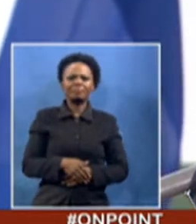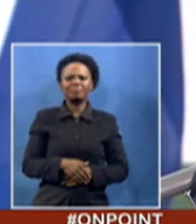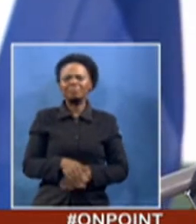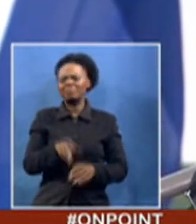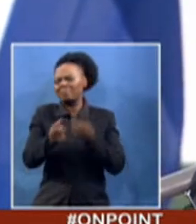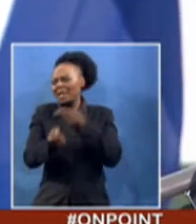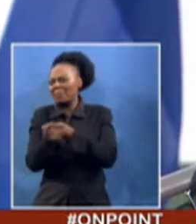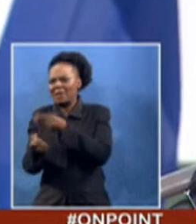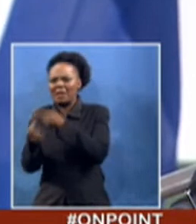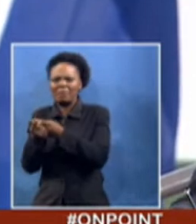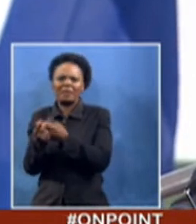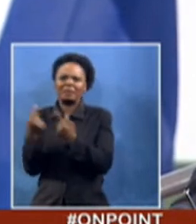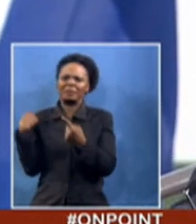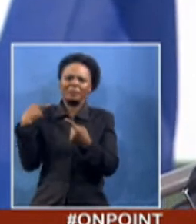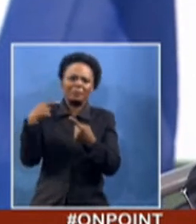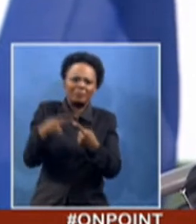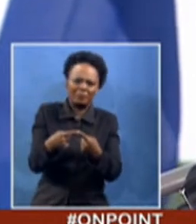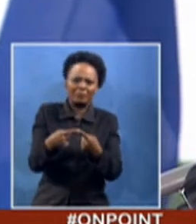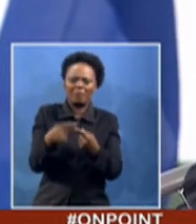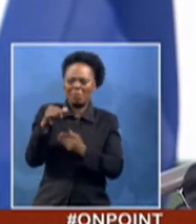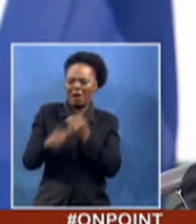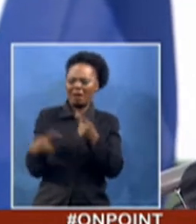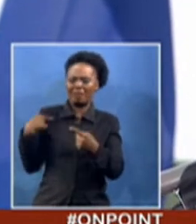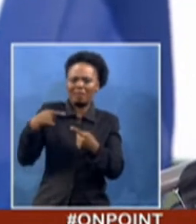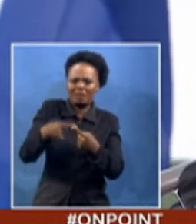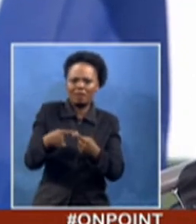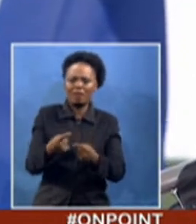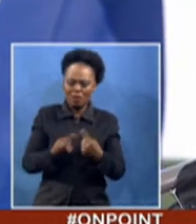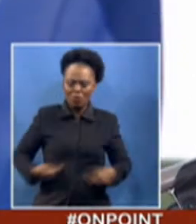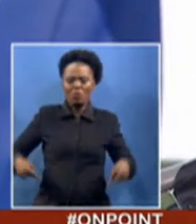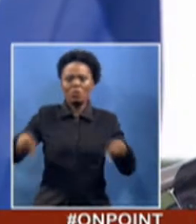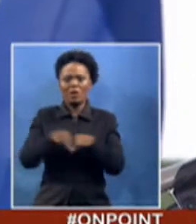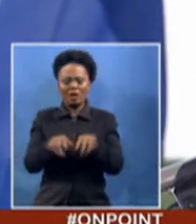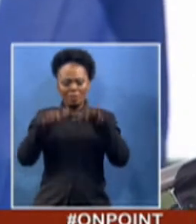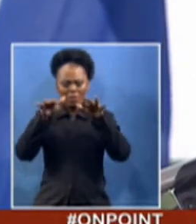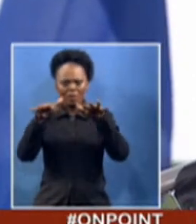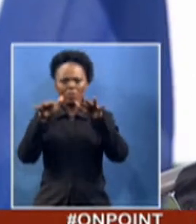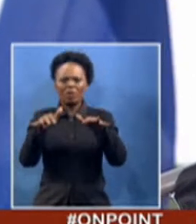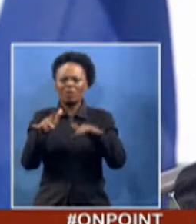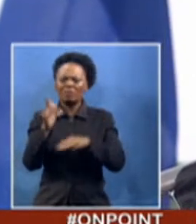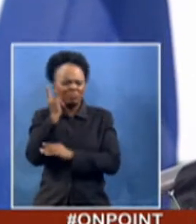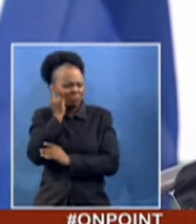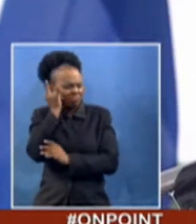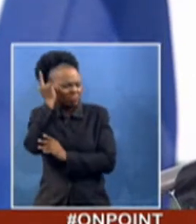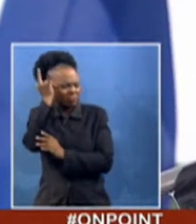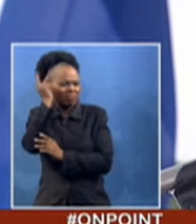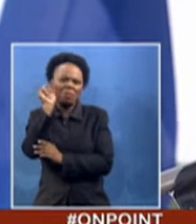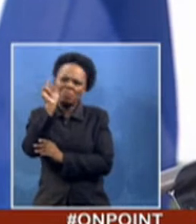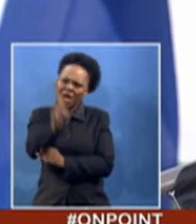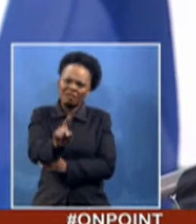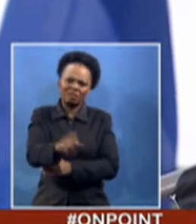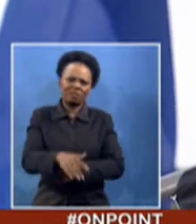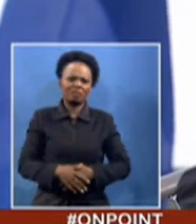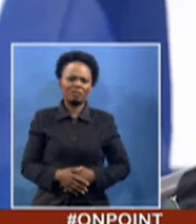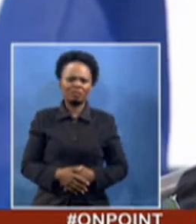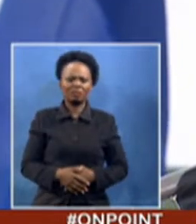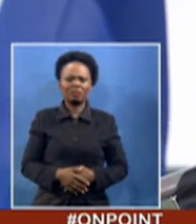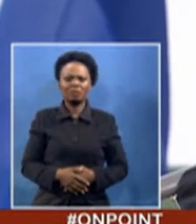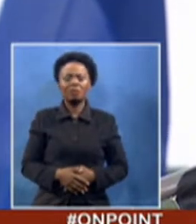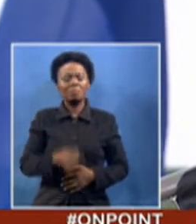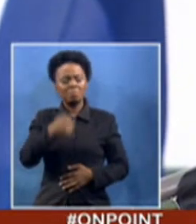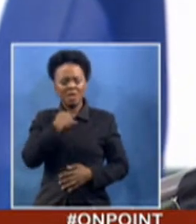which we as a nation should be deeply ashamed of. I want to send a